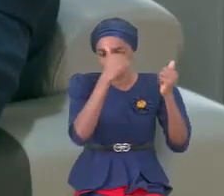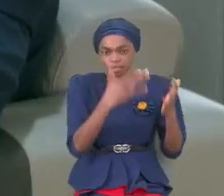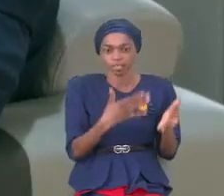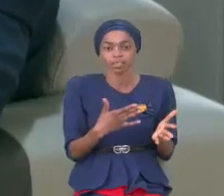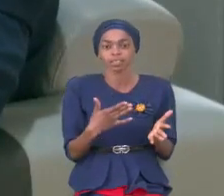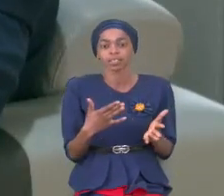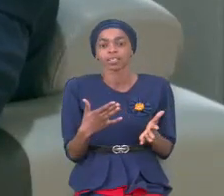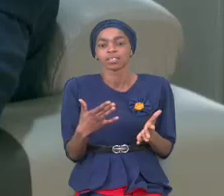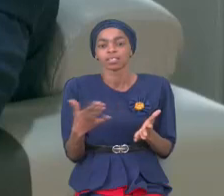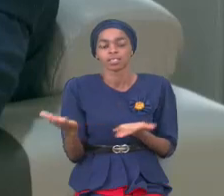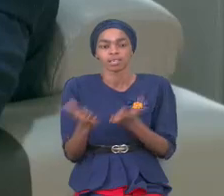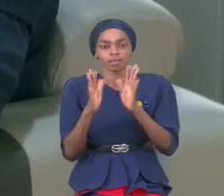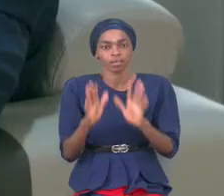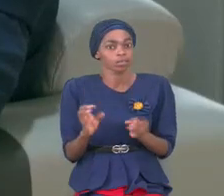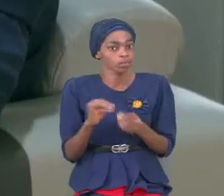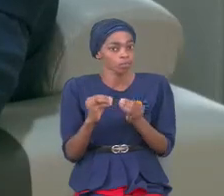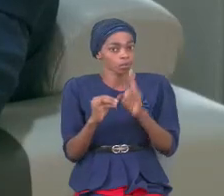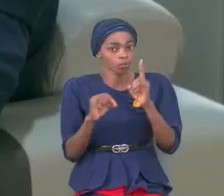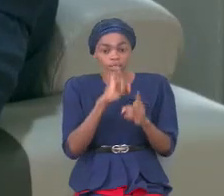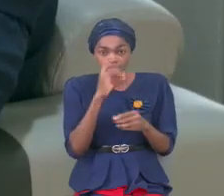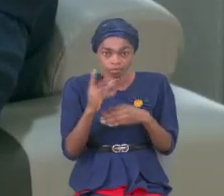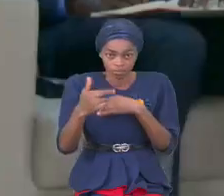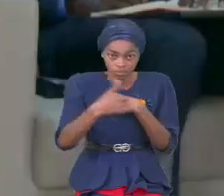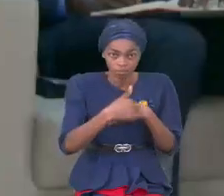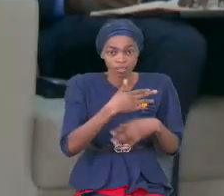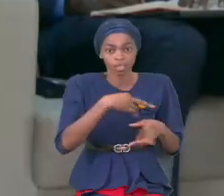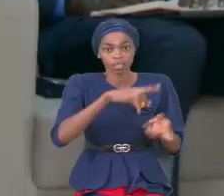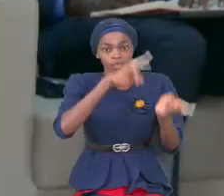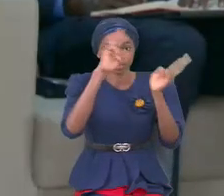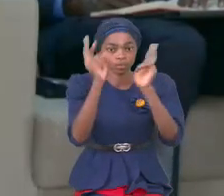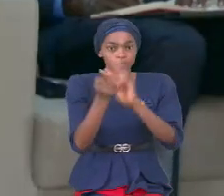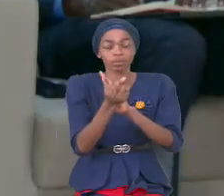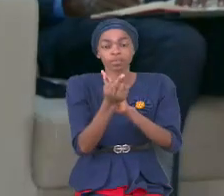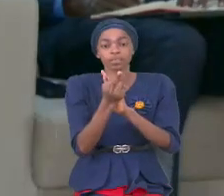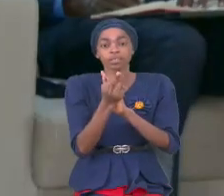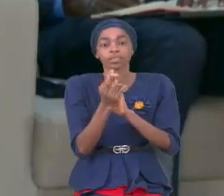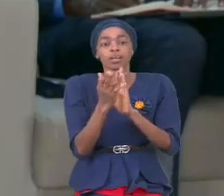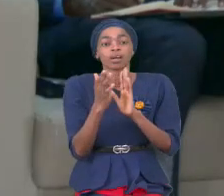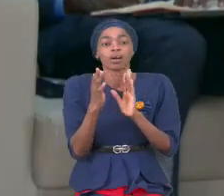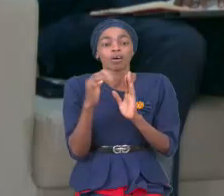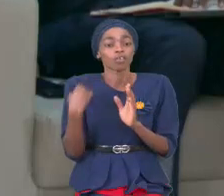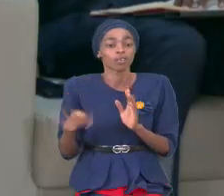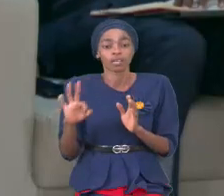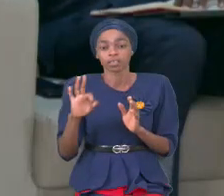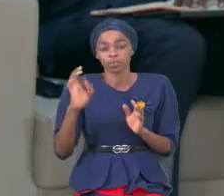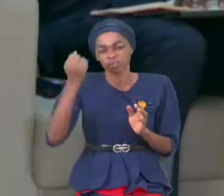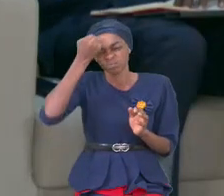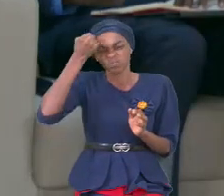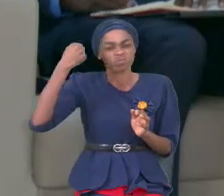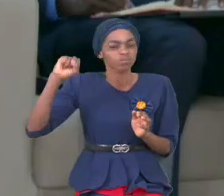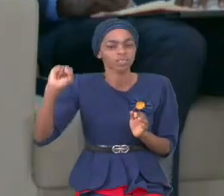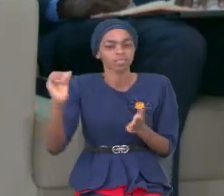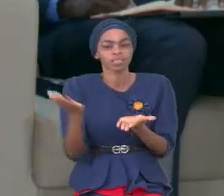is the return and the repentance of an obstinate servant. We're looking at number one. Number